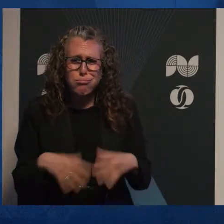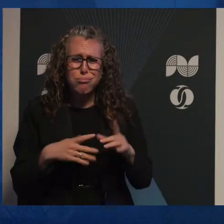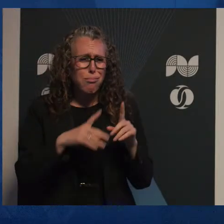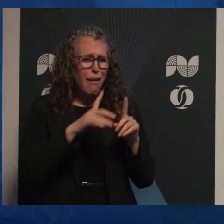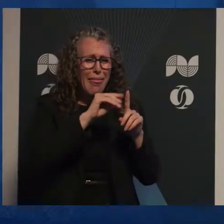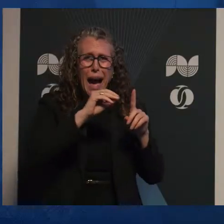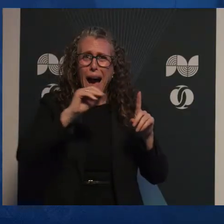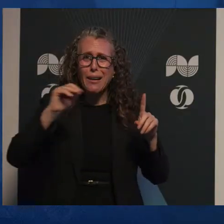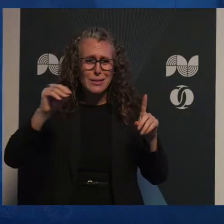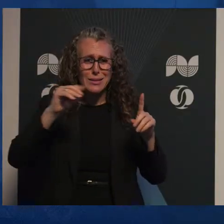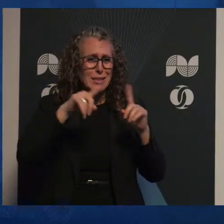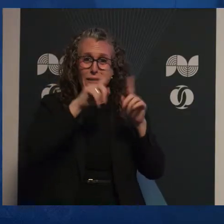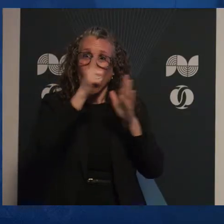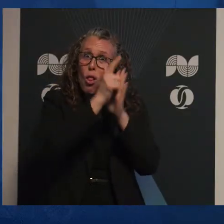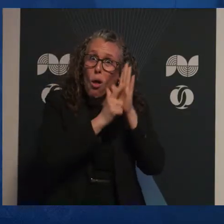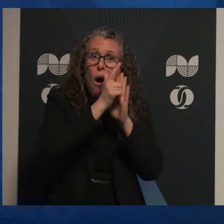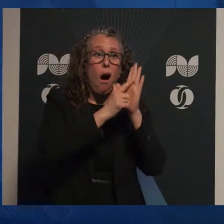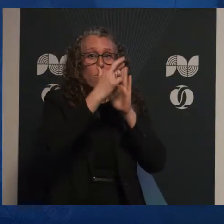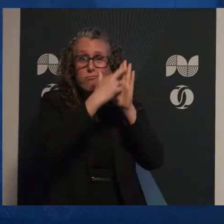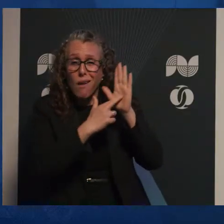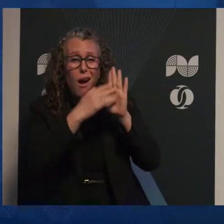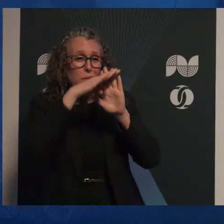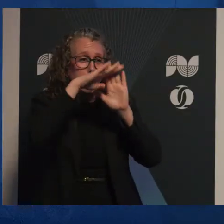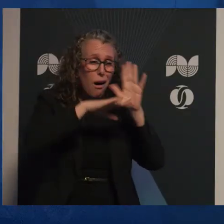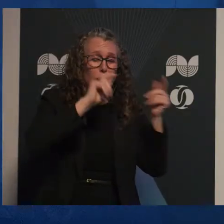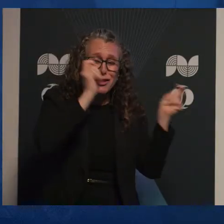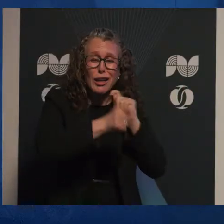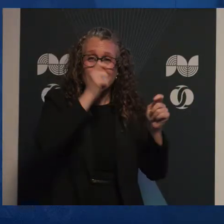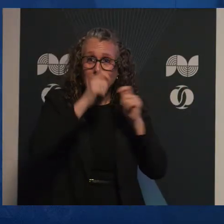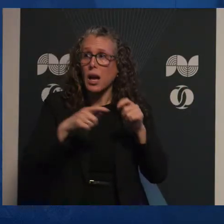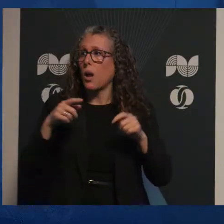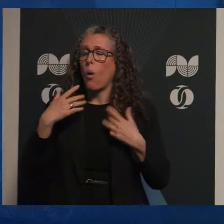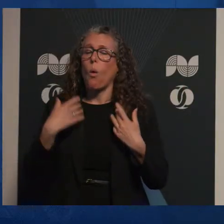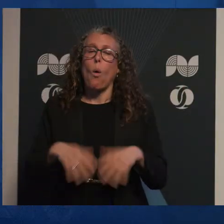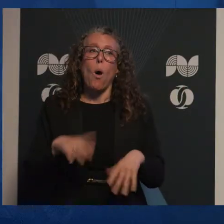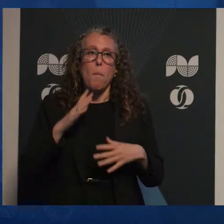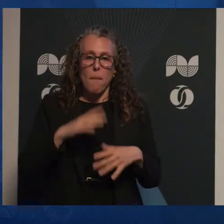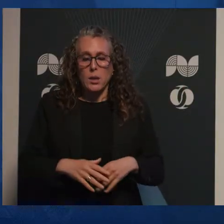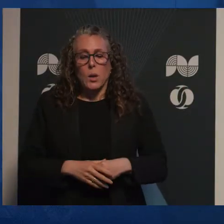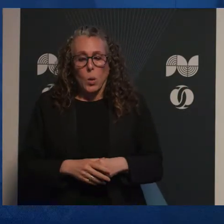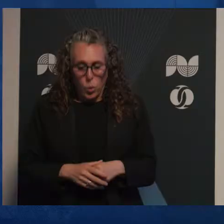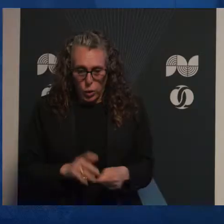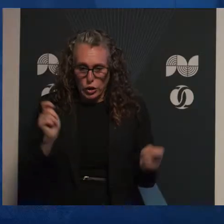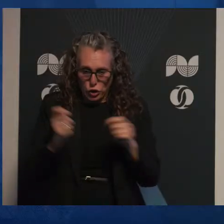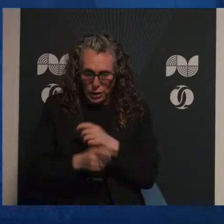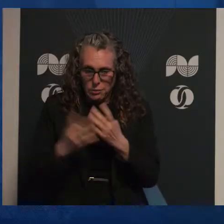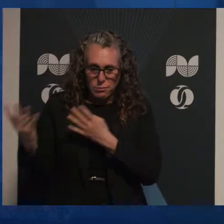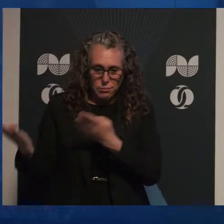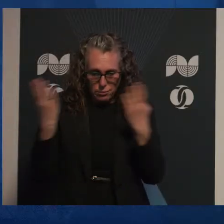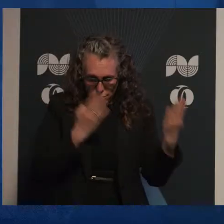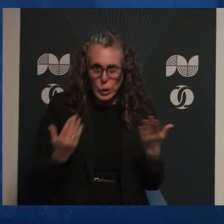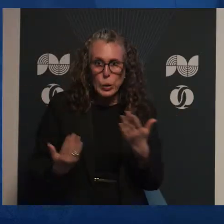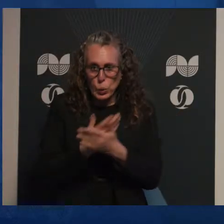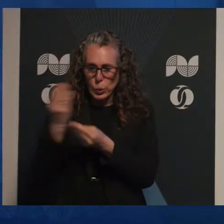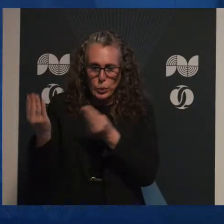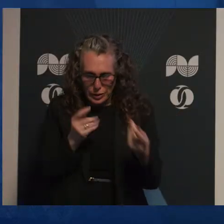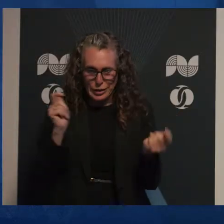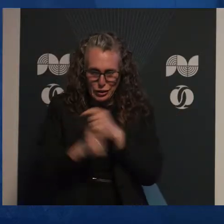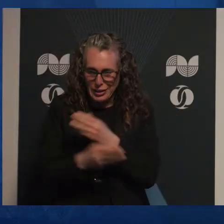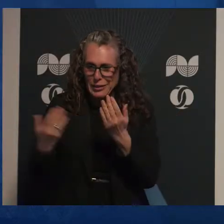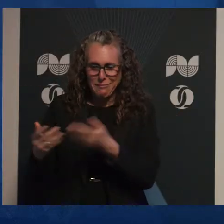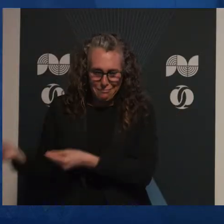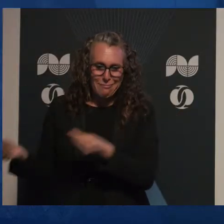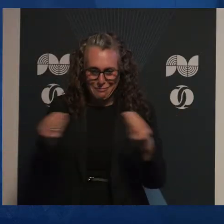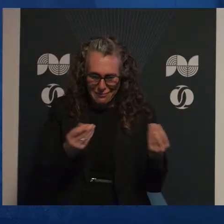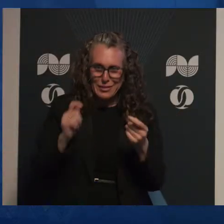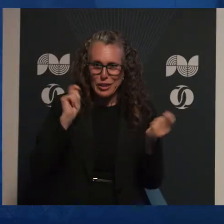burden for the Moldovan national authorities. And then there's a question of capacity. And it's chicken and egg situation. And I just came from